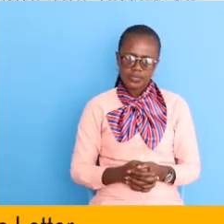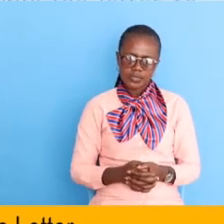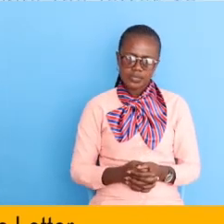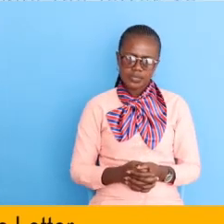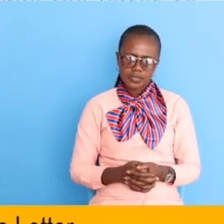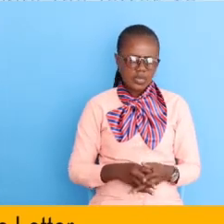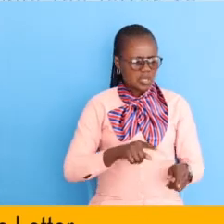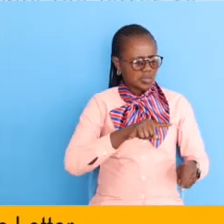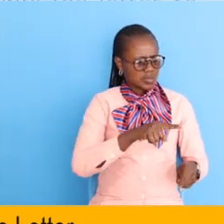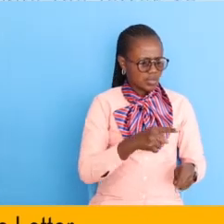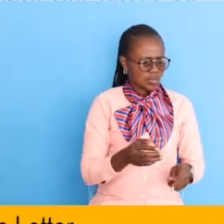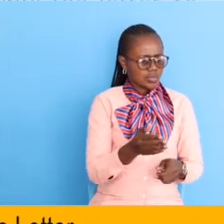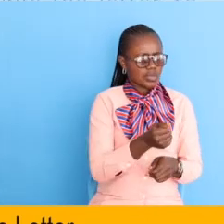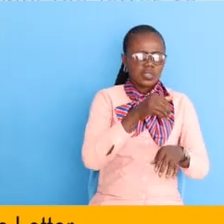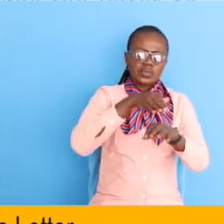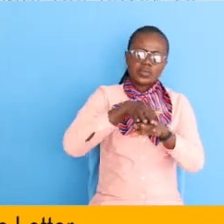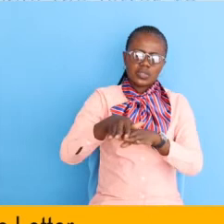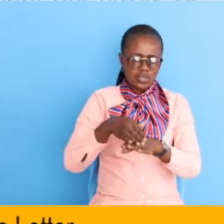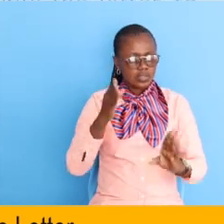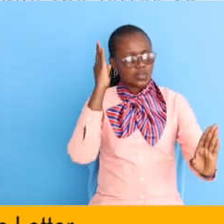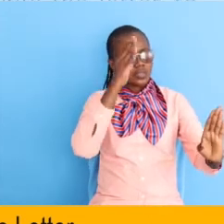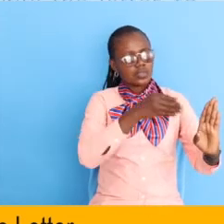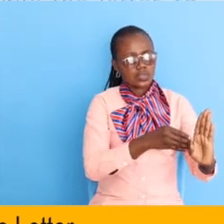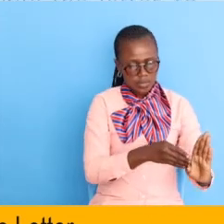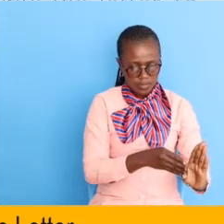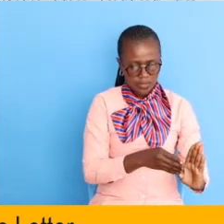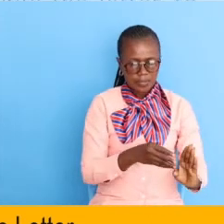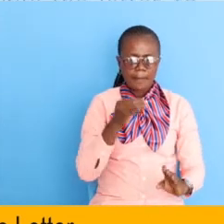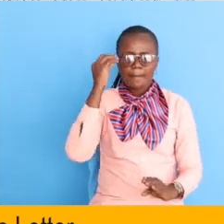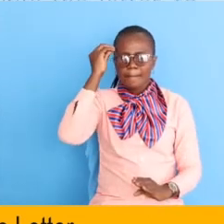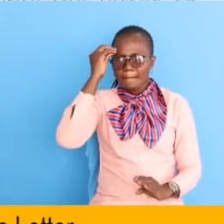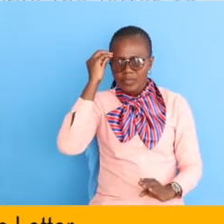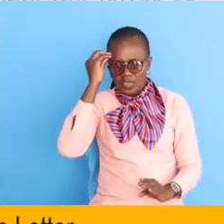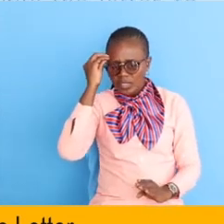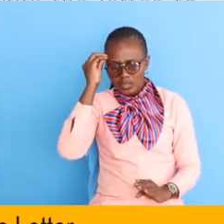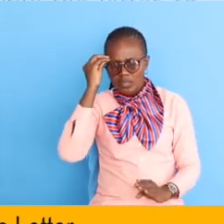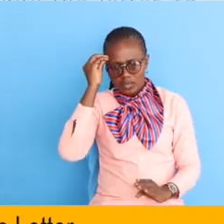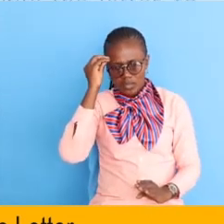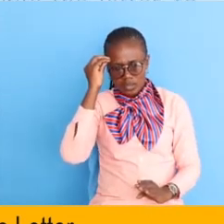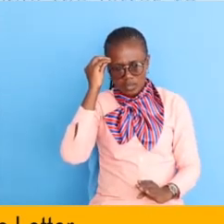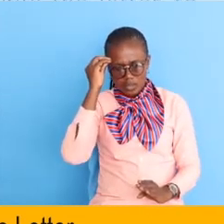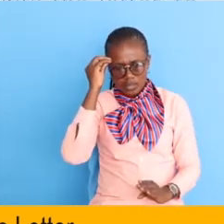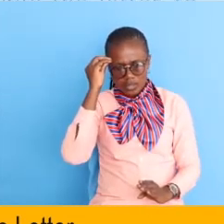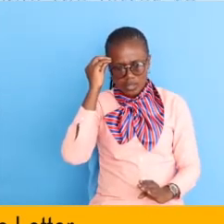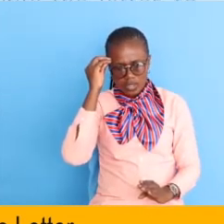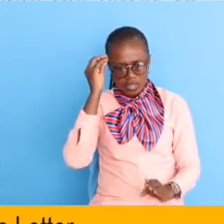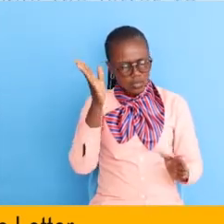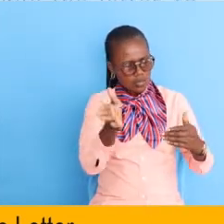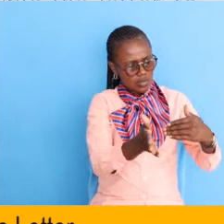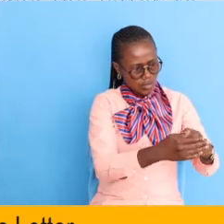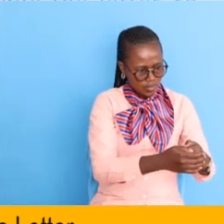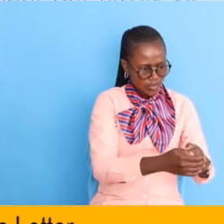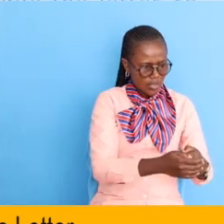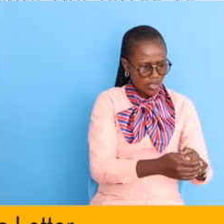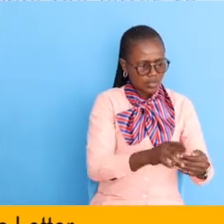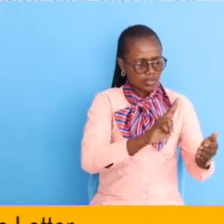What do you want to explain under the content? Think about how do you end your letter, starting from the complementary clause,